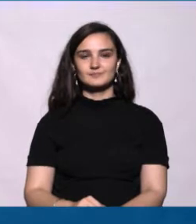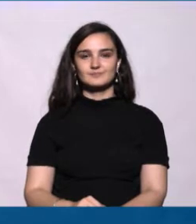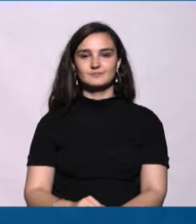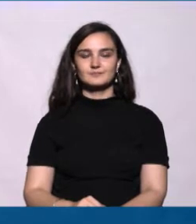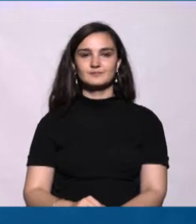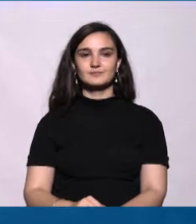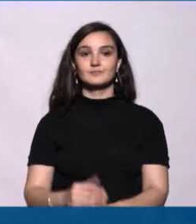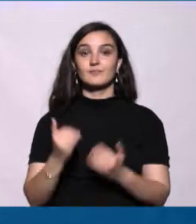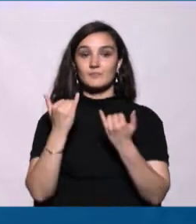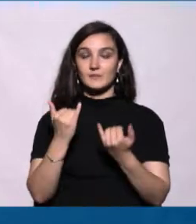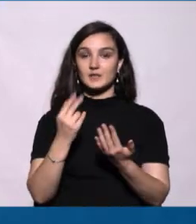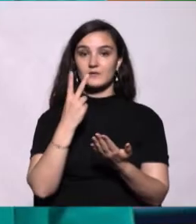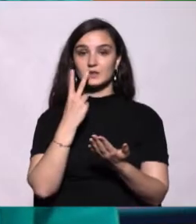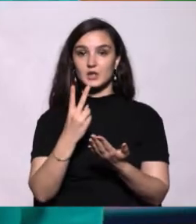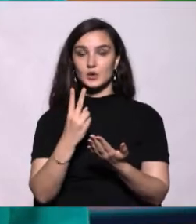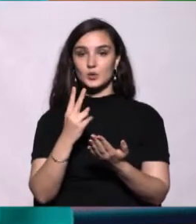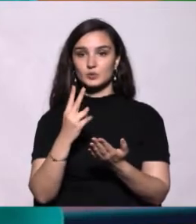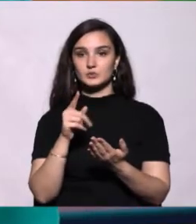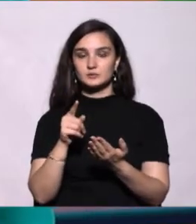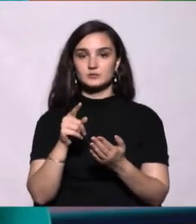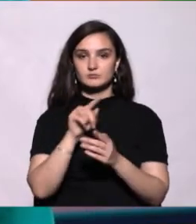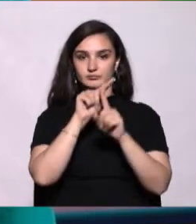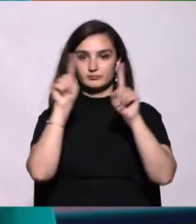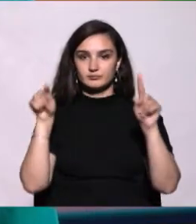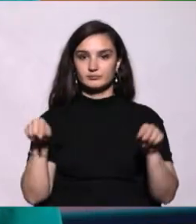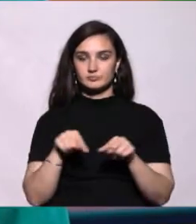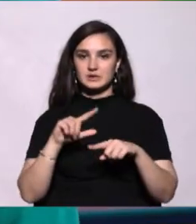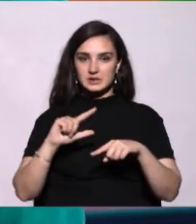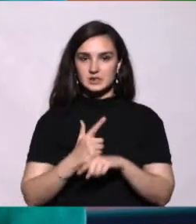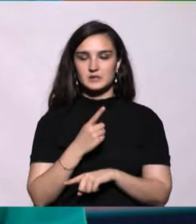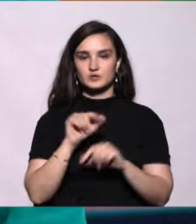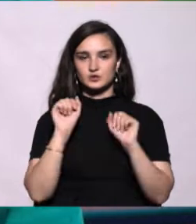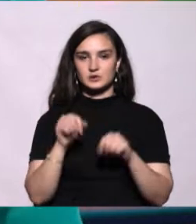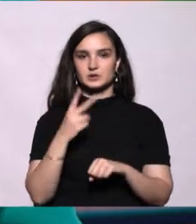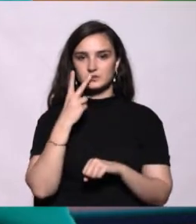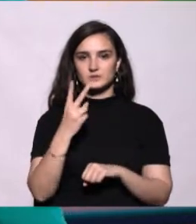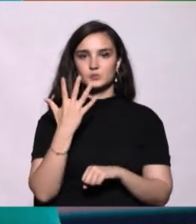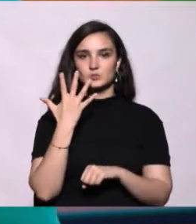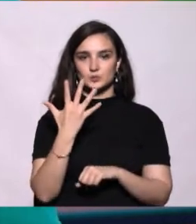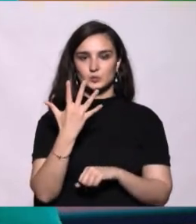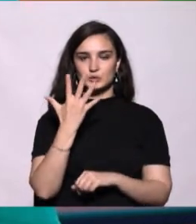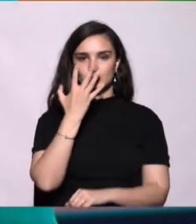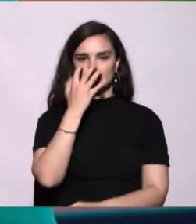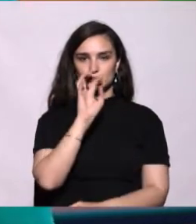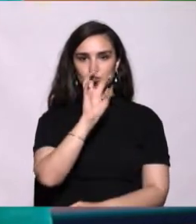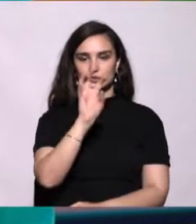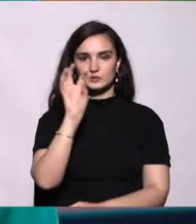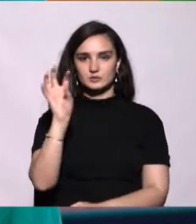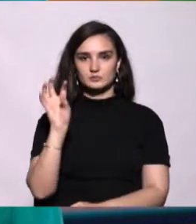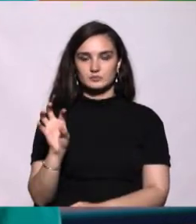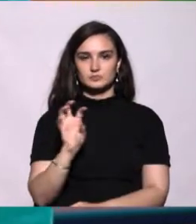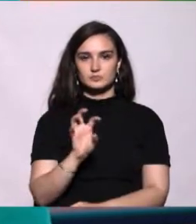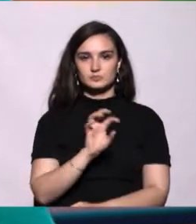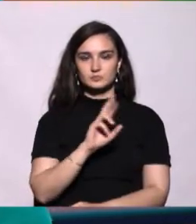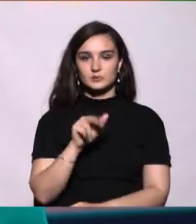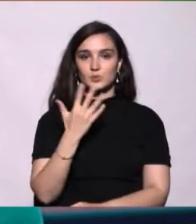And now look at this part of the board, and again you can see five pictures and